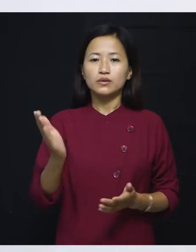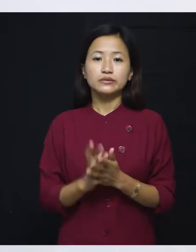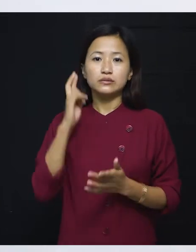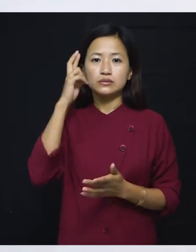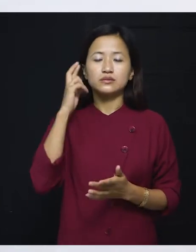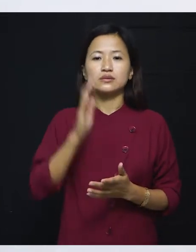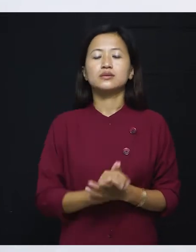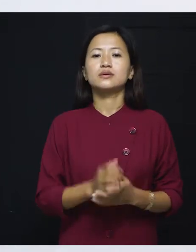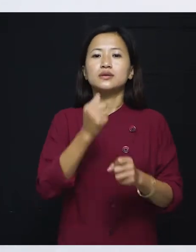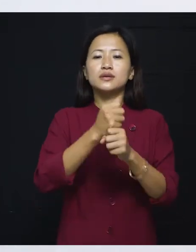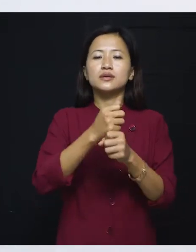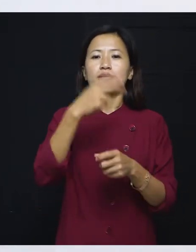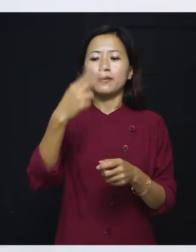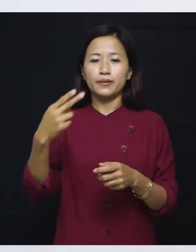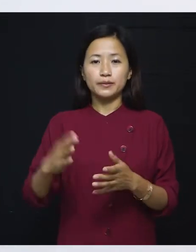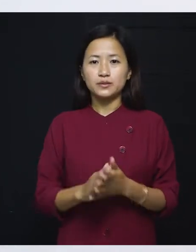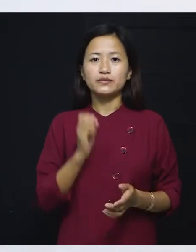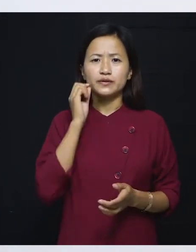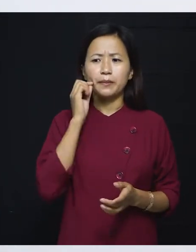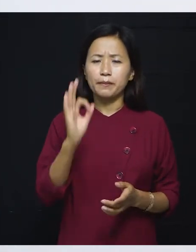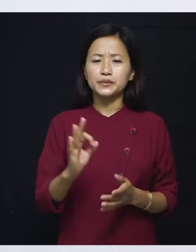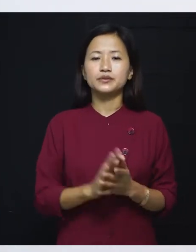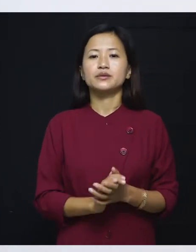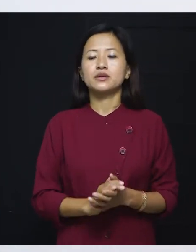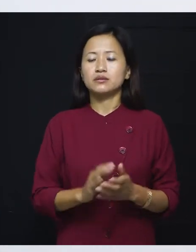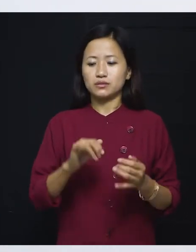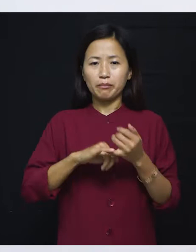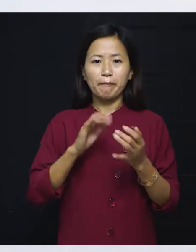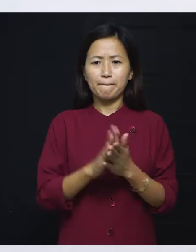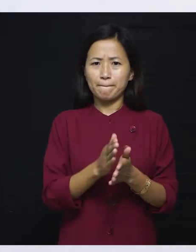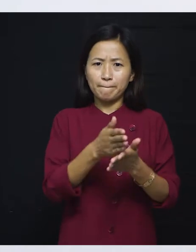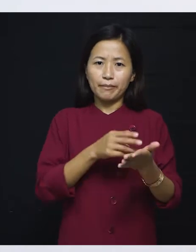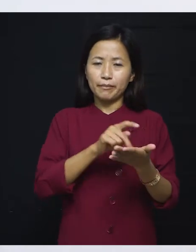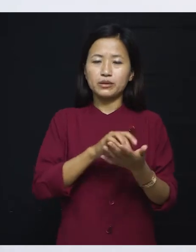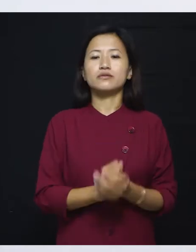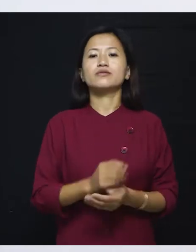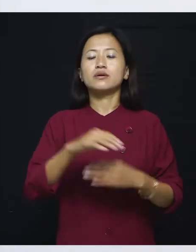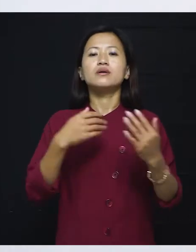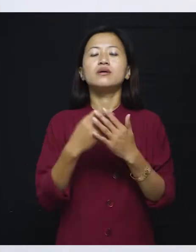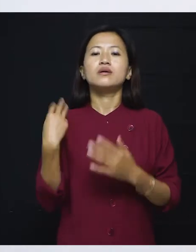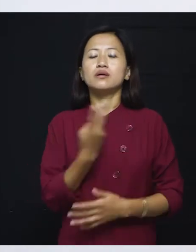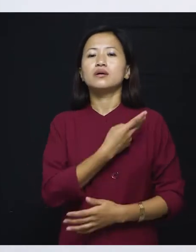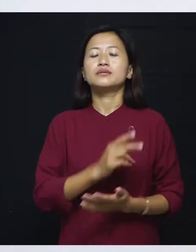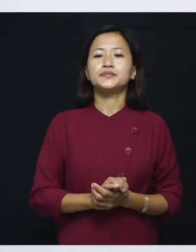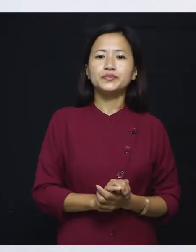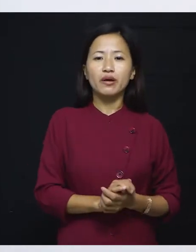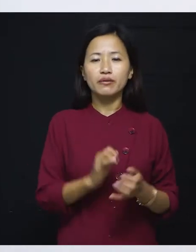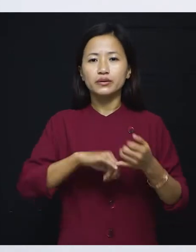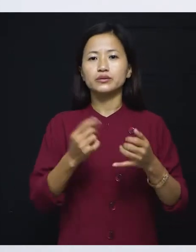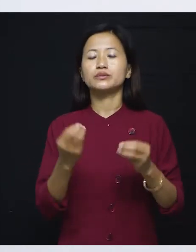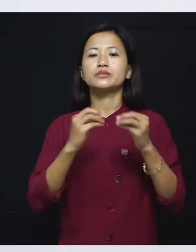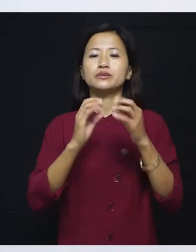realize that grammar is a very important part of our subject, okay? I do not deny that the literature